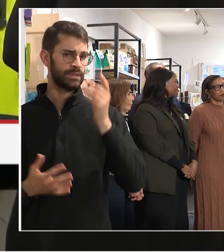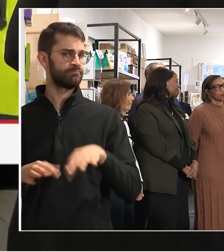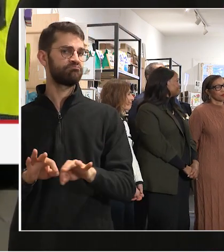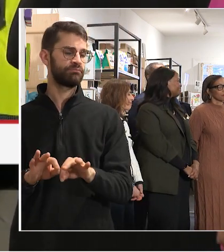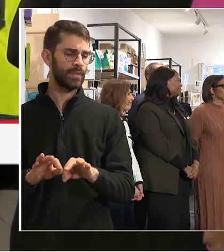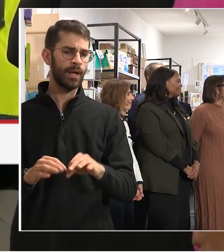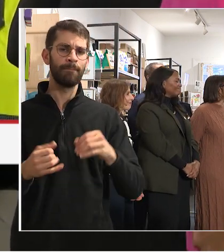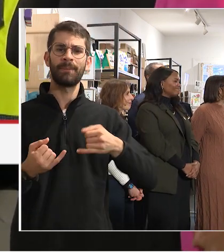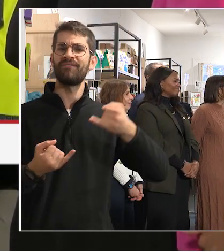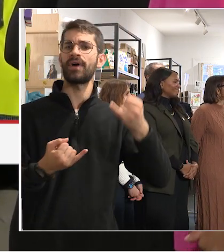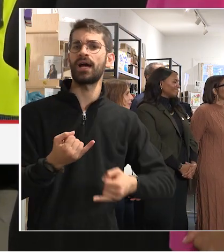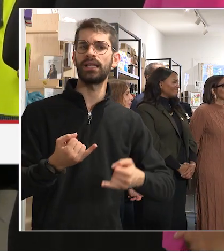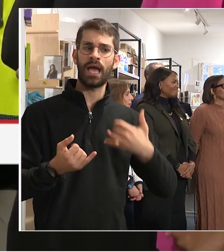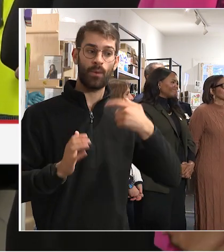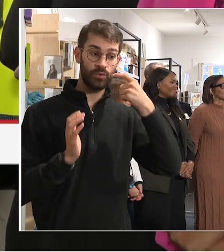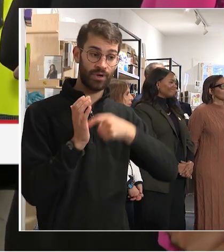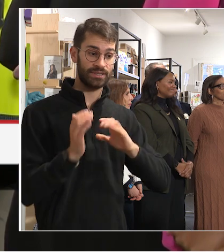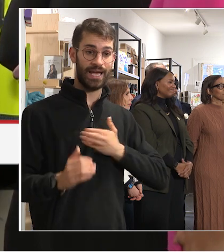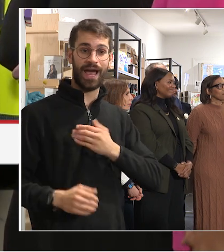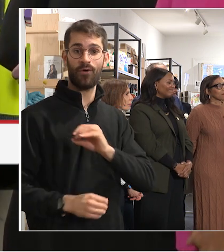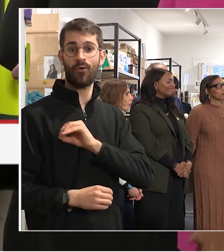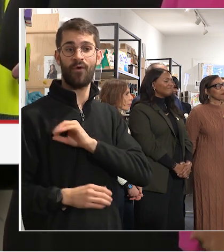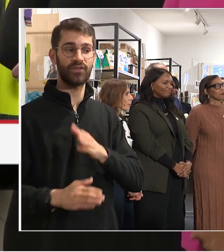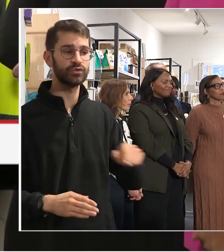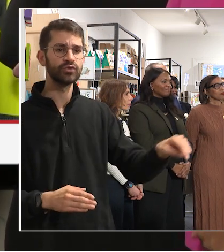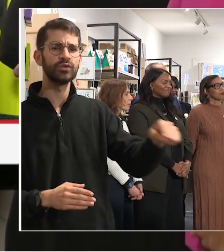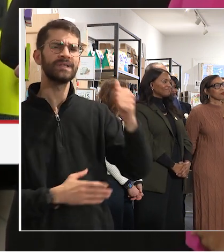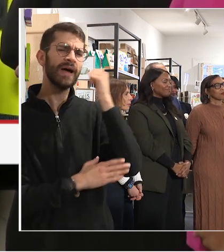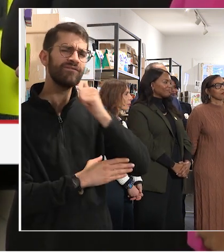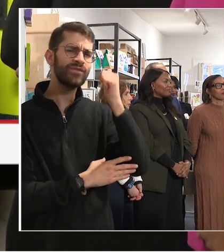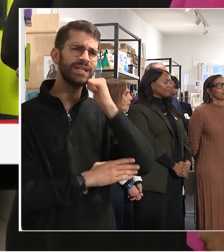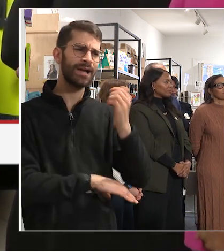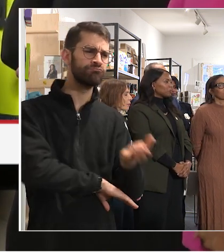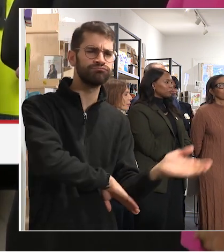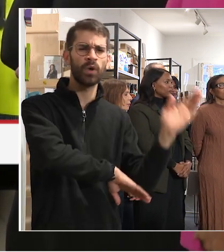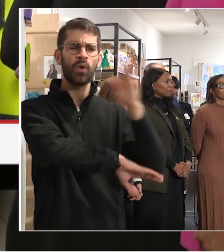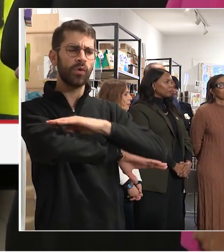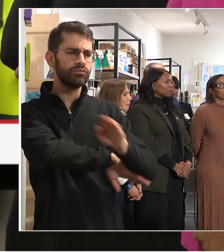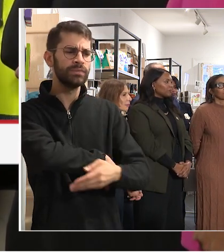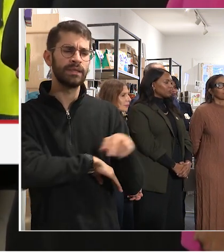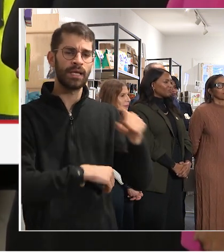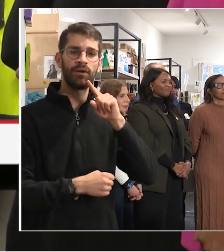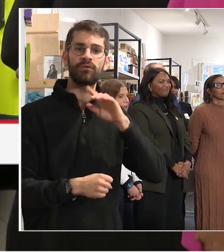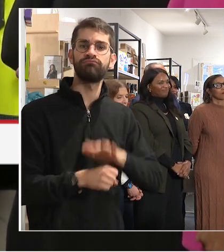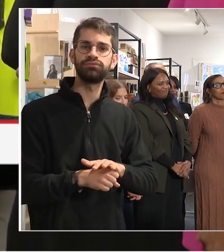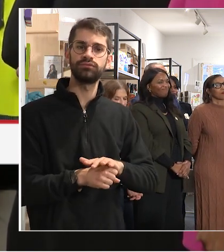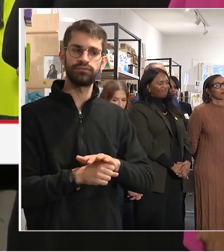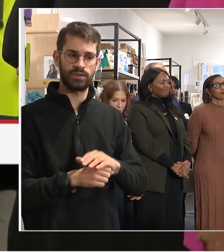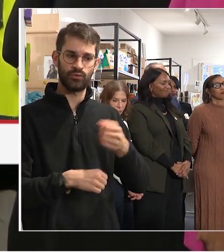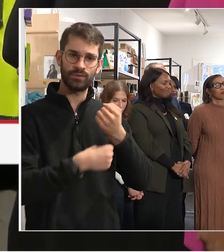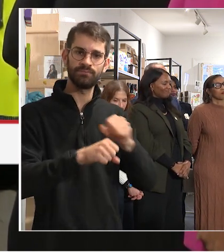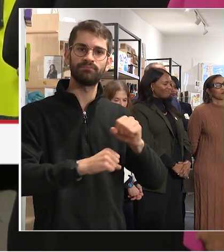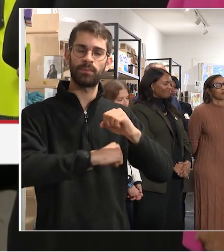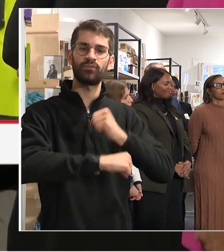officers. Day in and day out, they're out there protecting our city, and their work deserves recognition. And I also want to take just